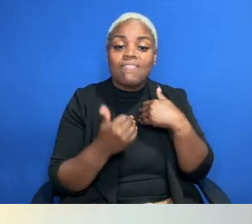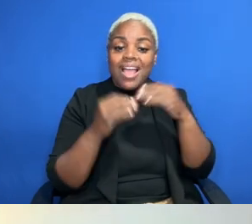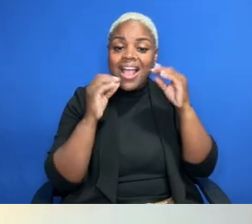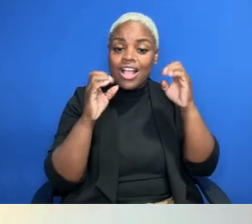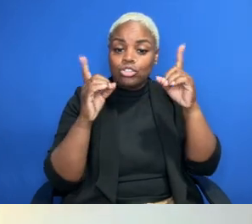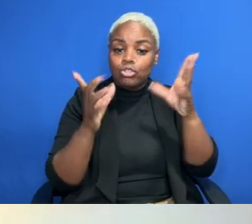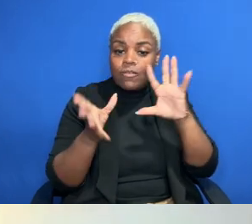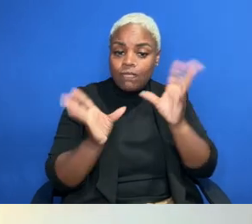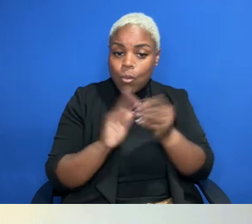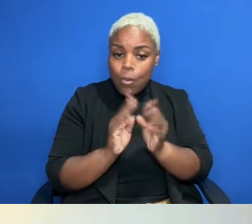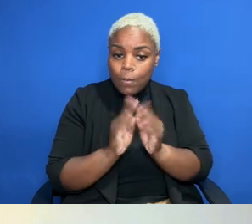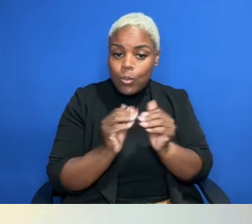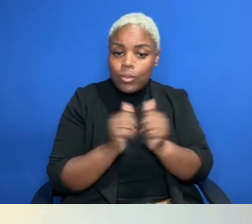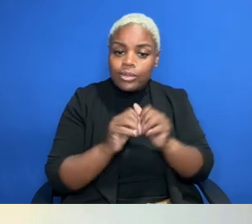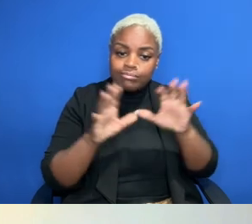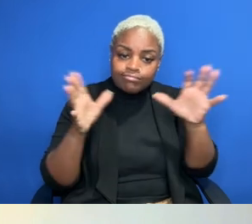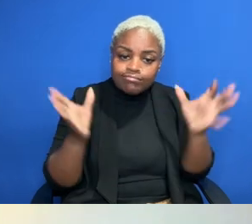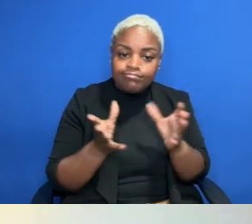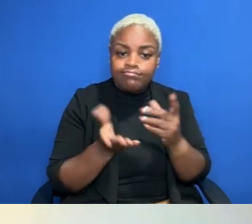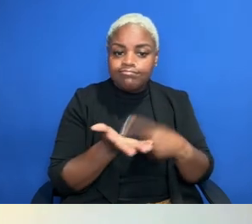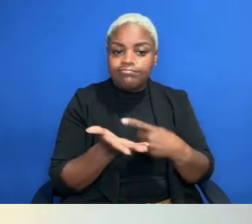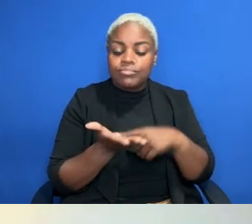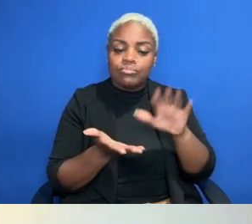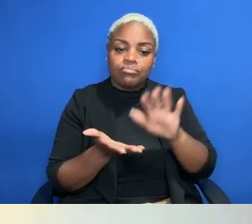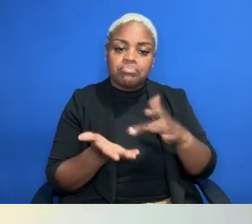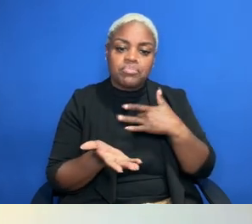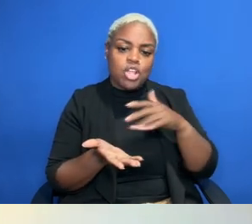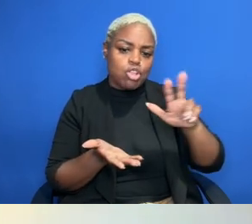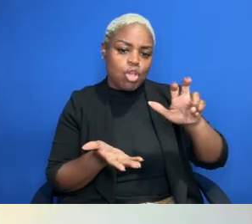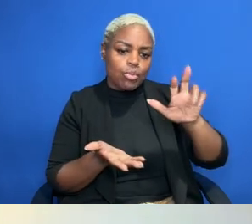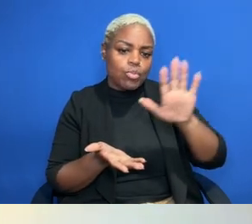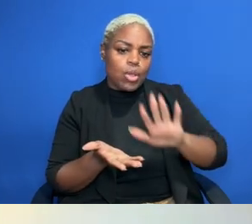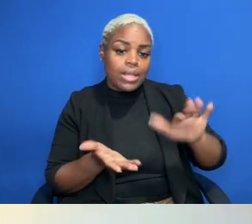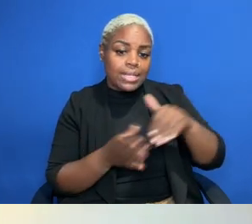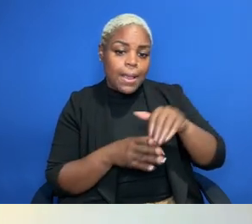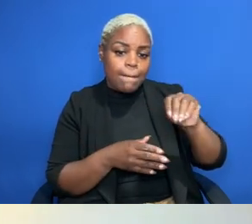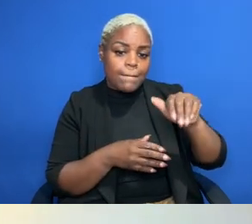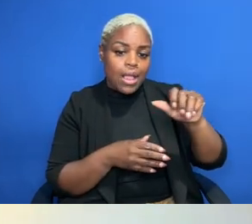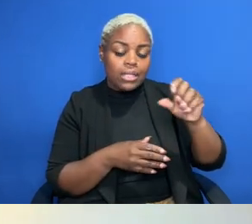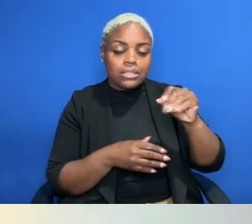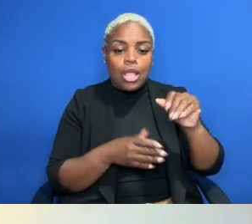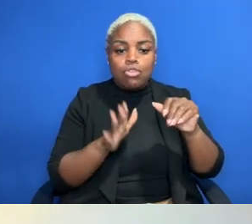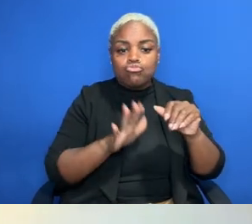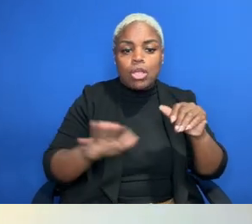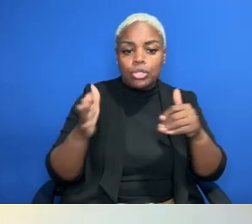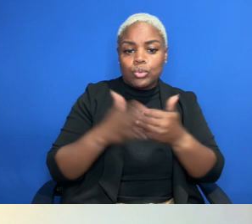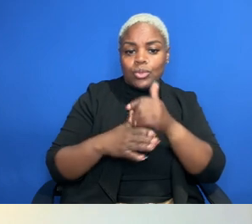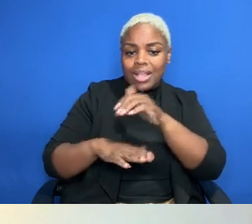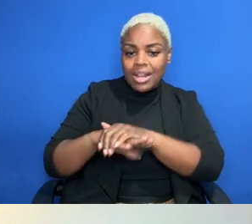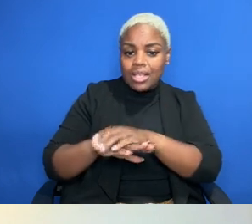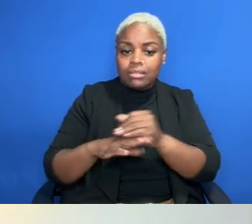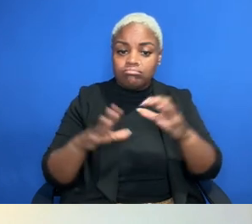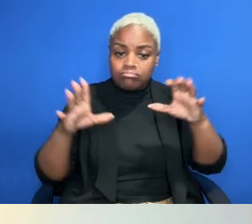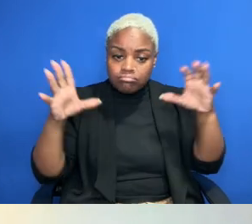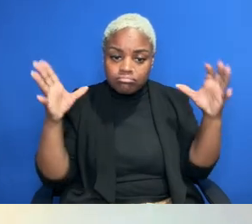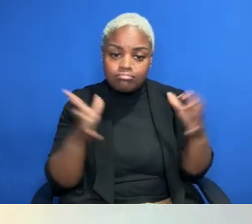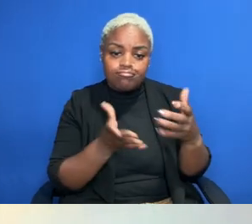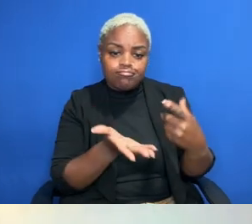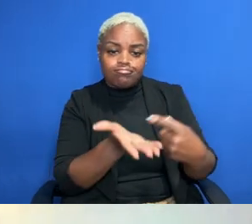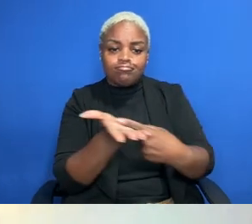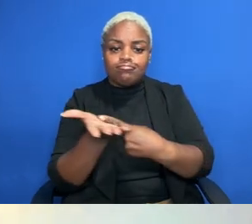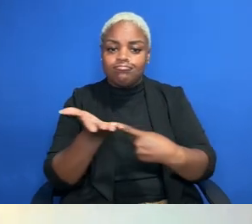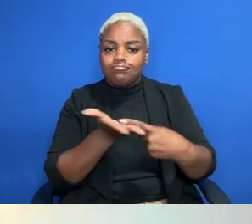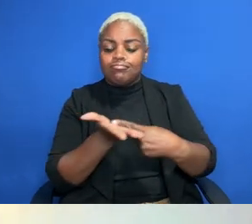an educators forum, and we bring together educators, usually around 300 from around Massachusetts and around New England, that